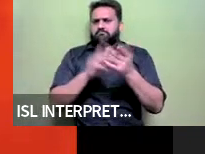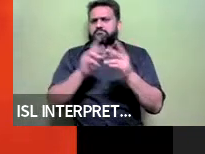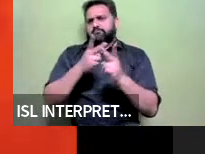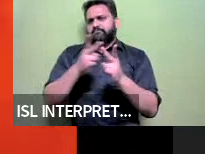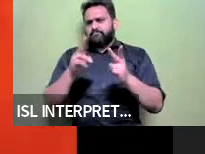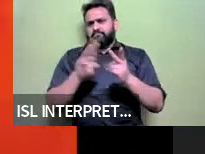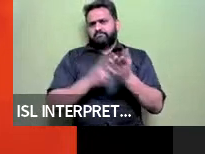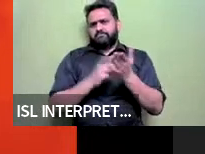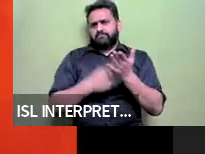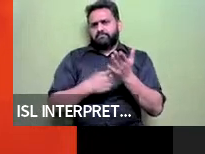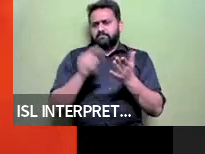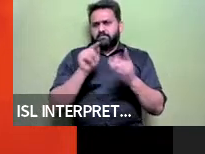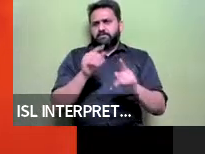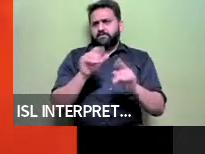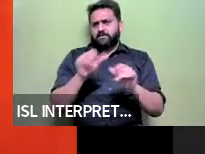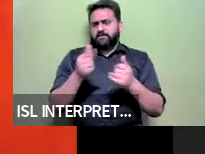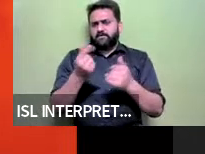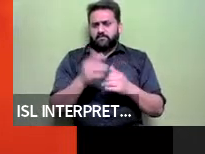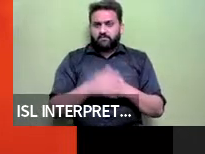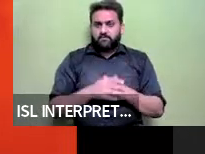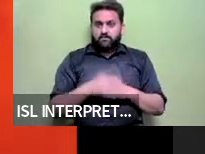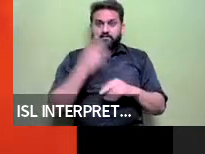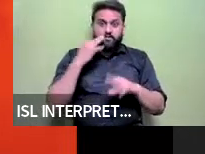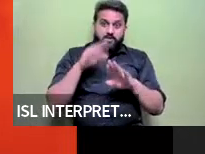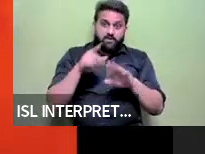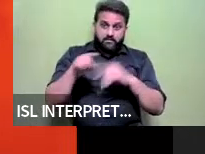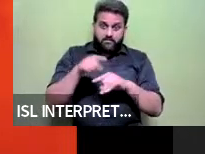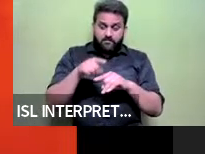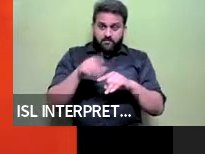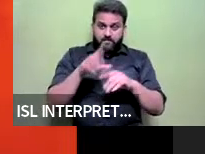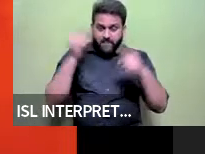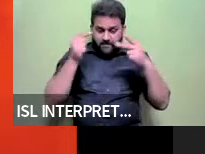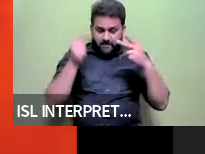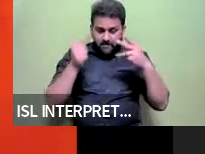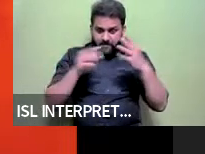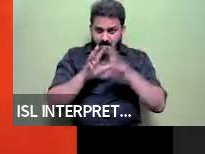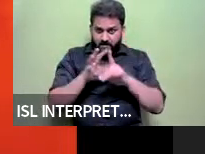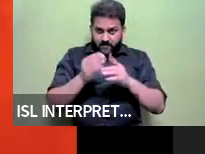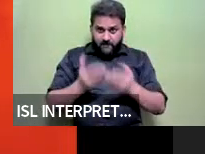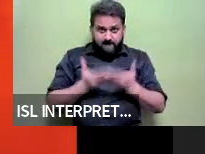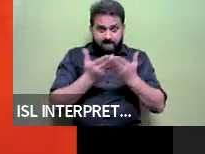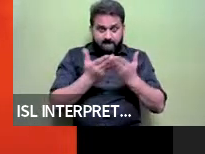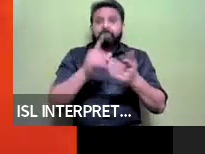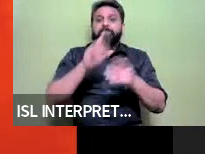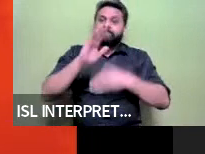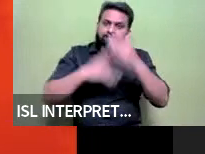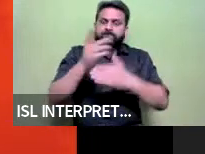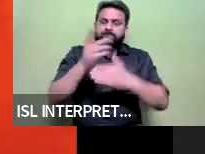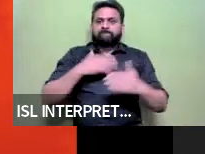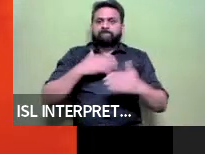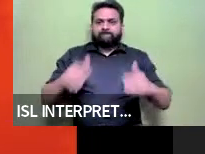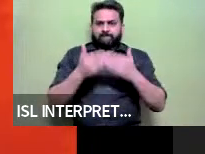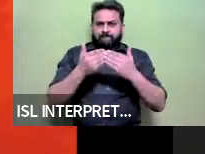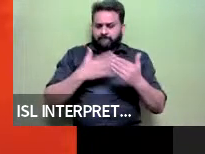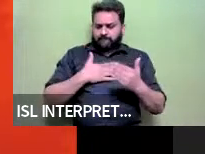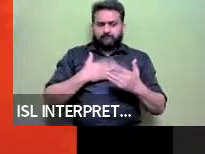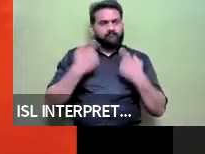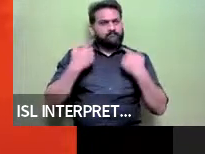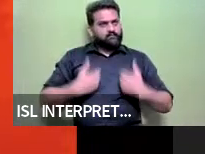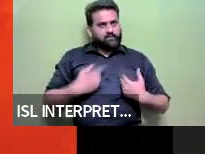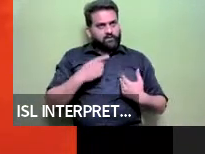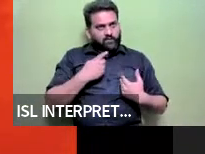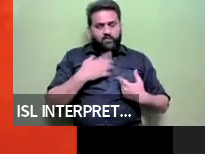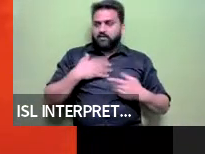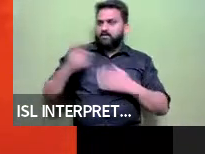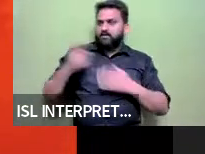case. When you have been given all these things, you have to introduce yourself and your partner. And you have to